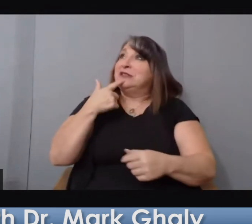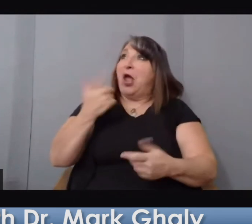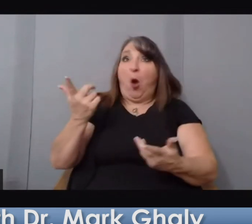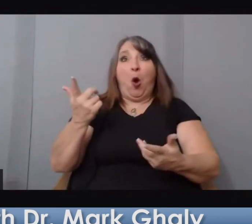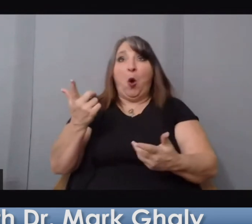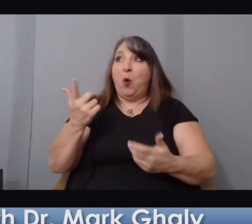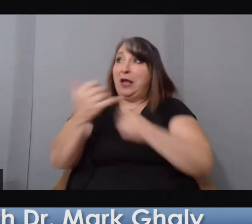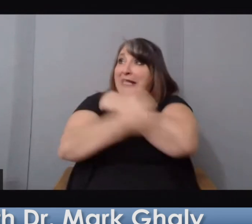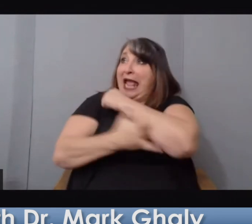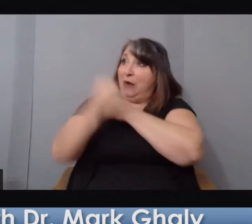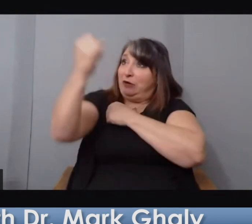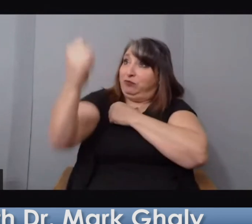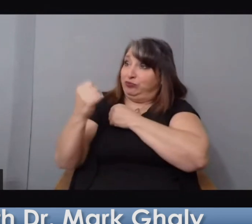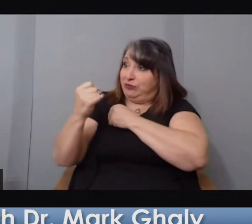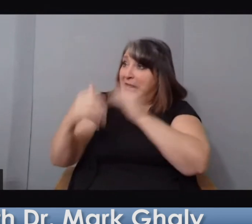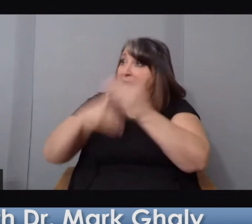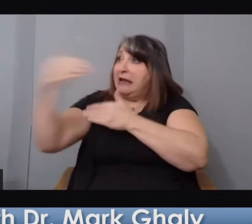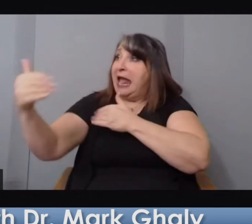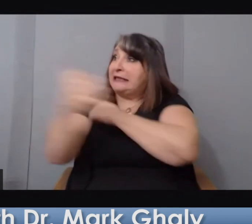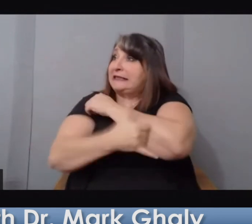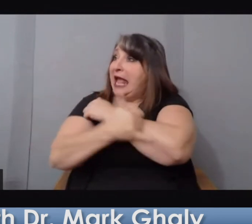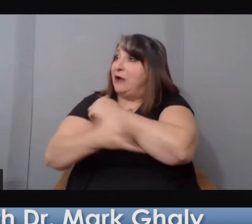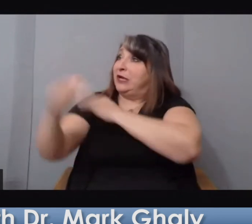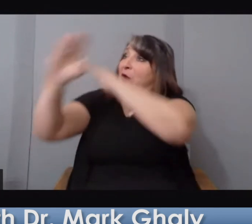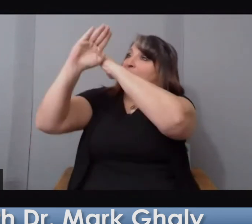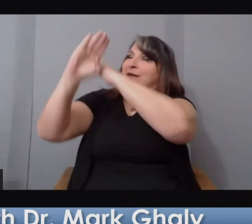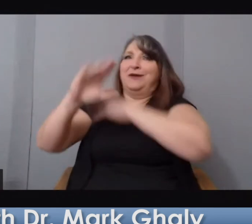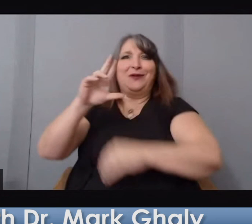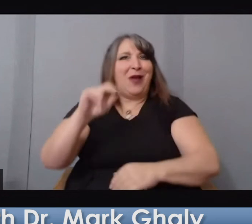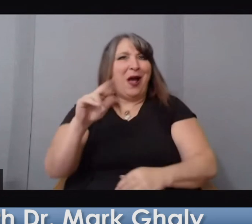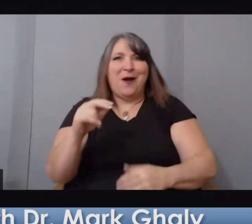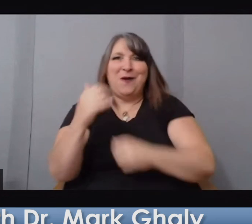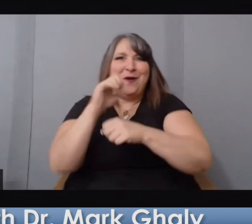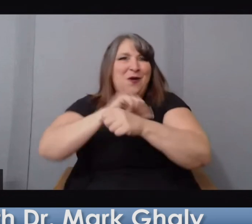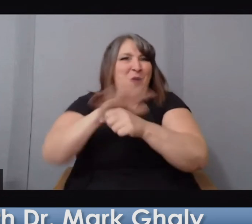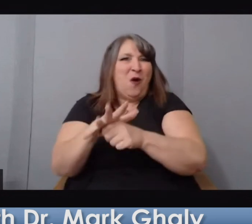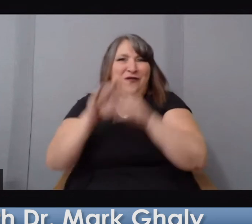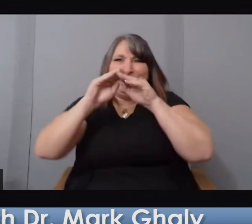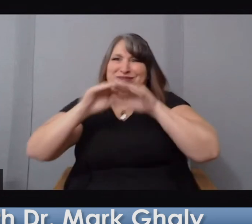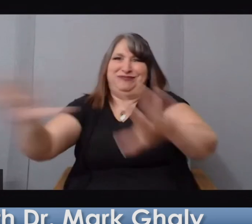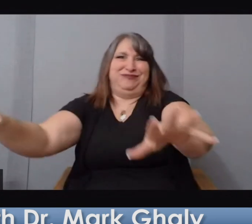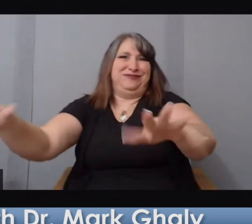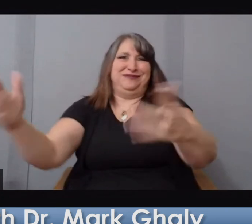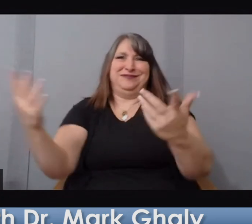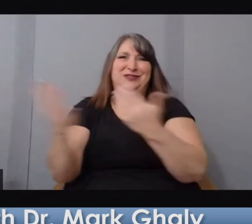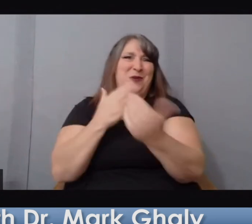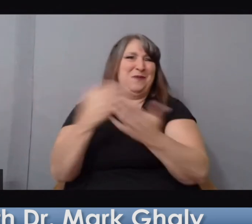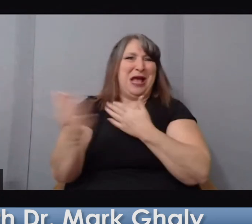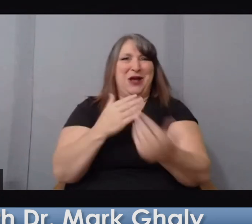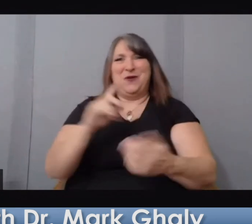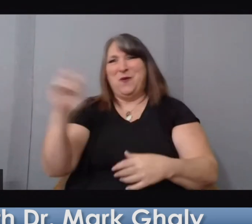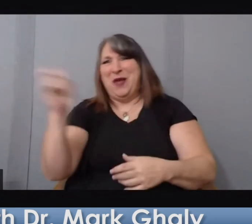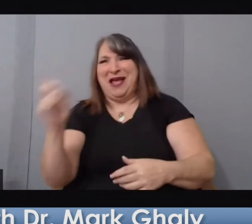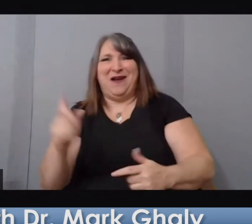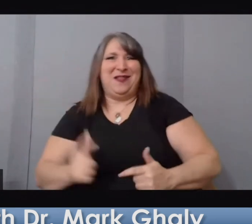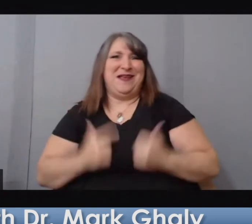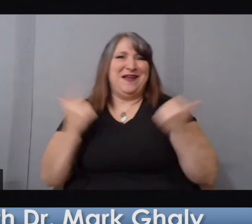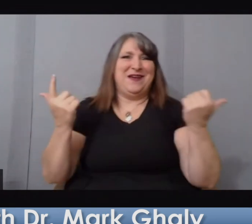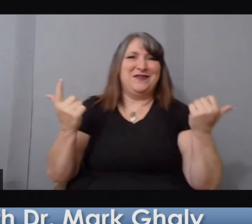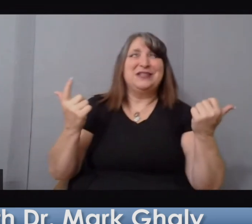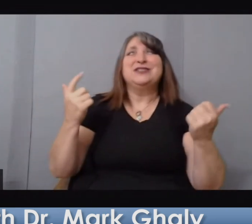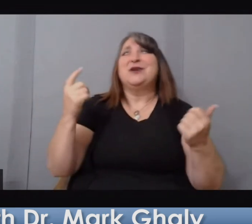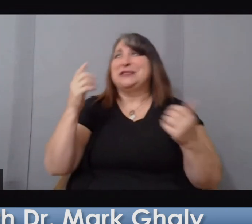lines. So thinking about this regionally as we did in the Central Valley has been an important illustration and effective tool